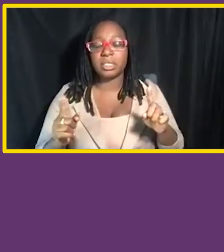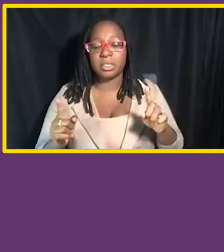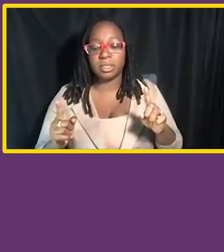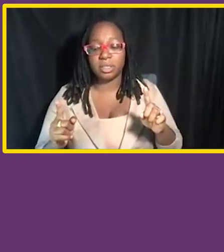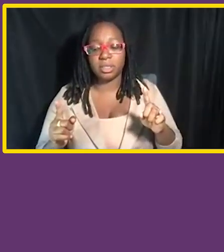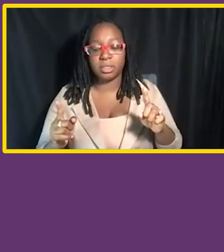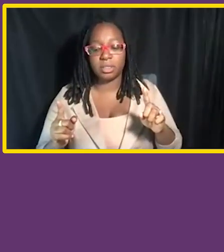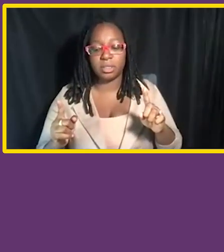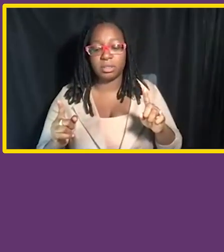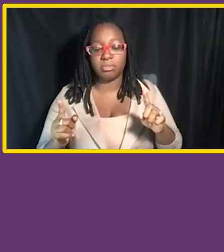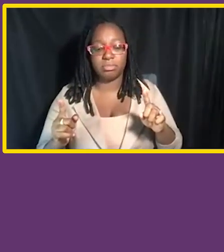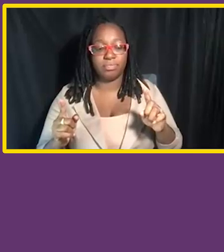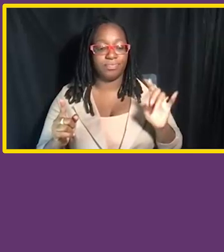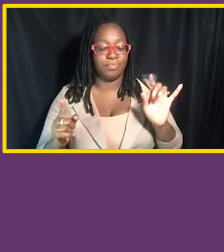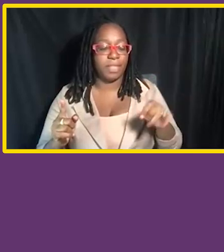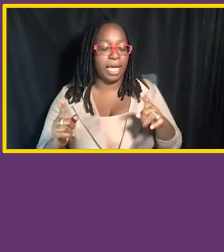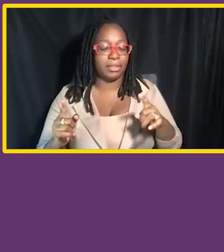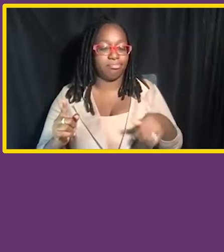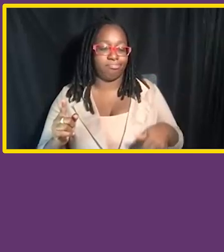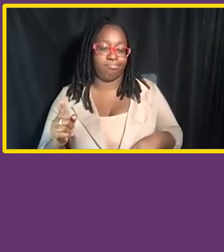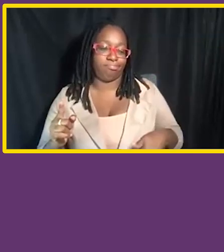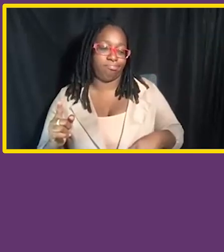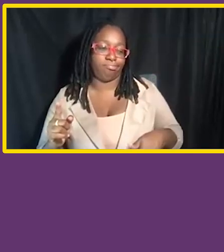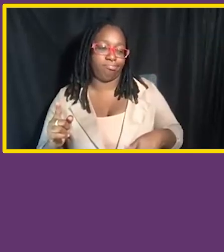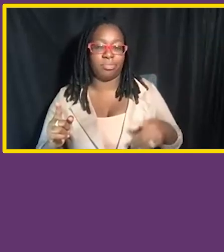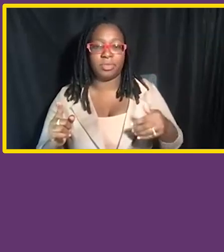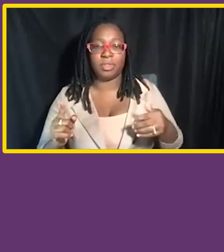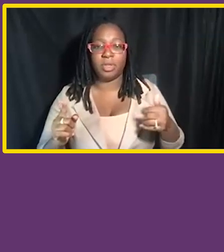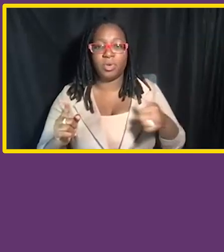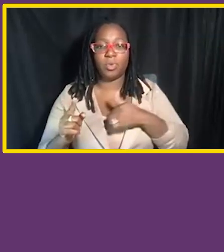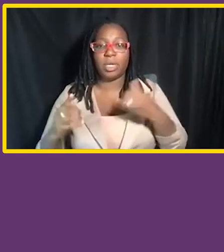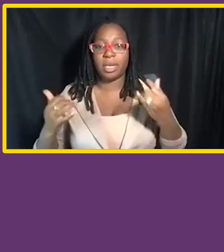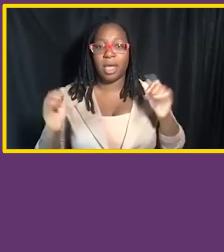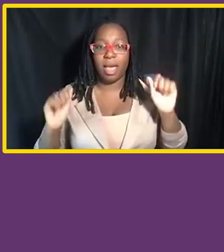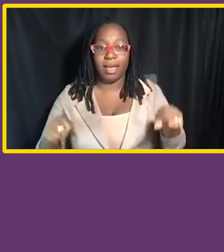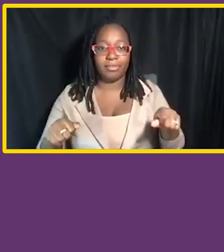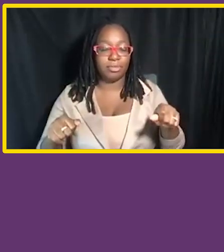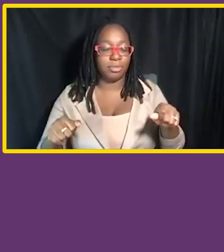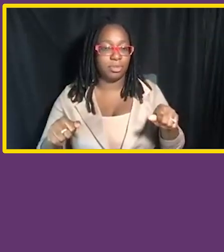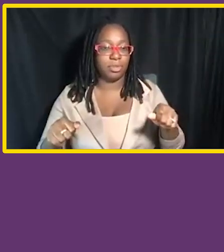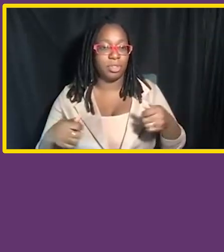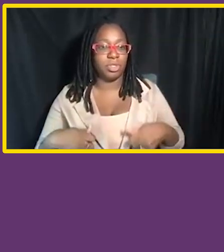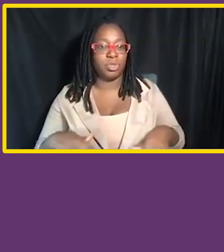There is this sense that we then have to compartmentalize,